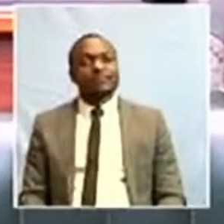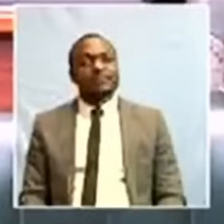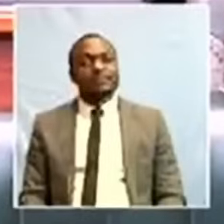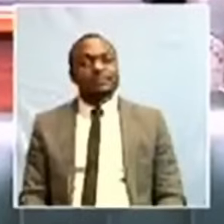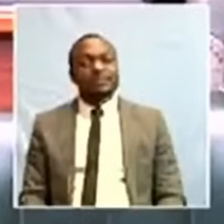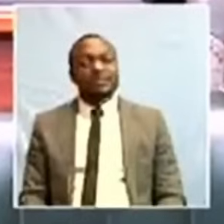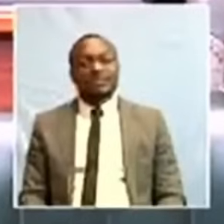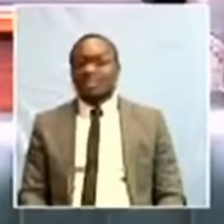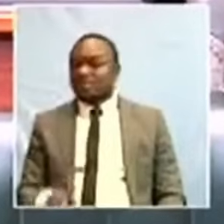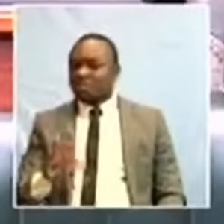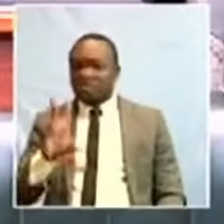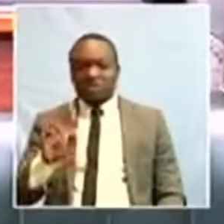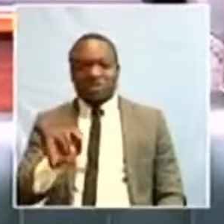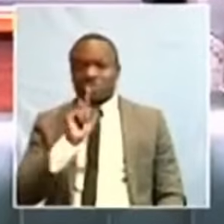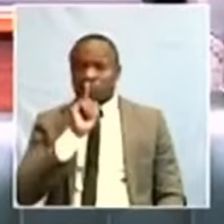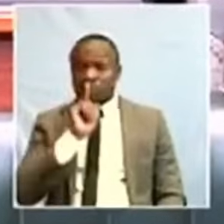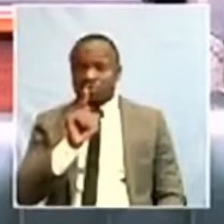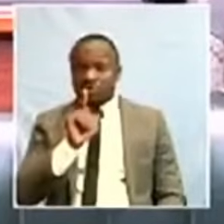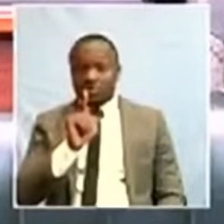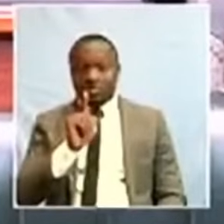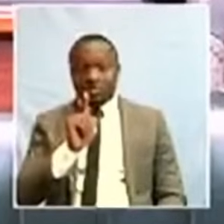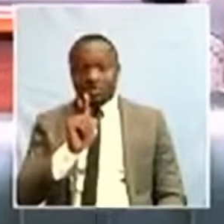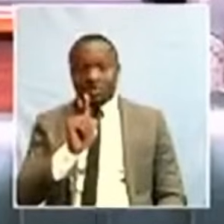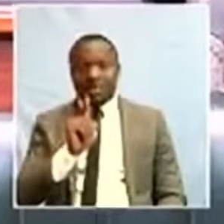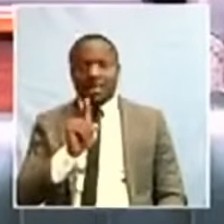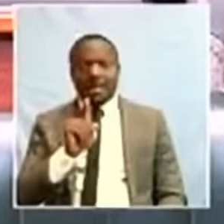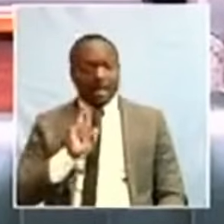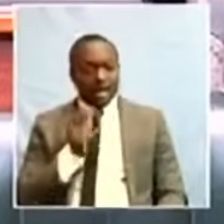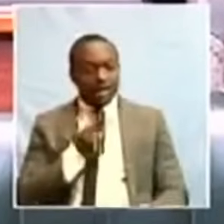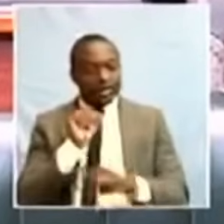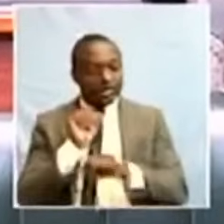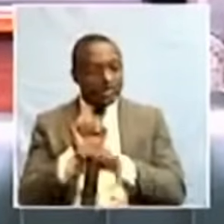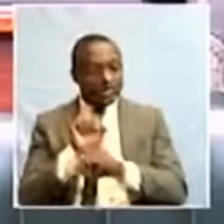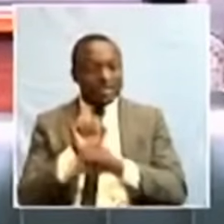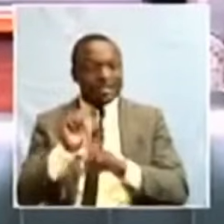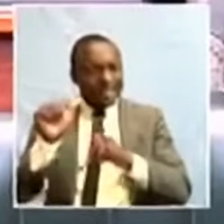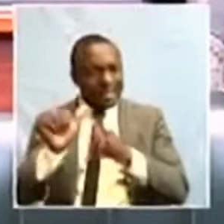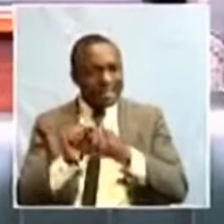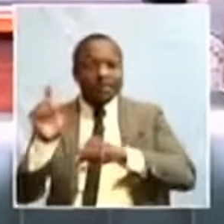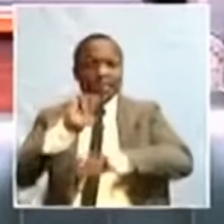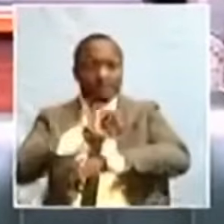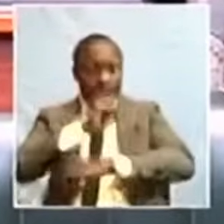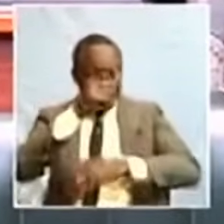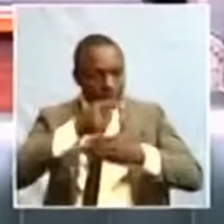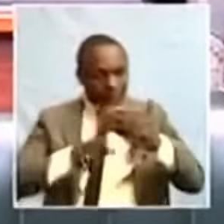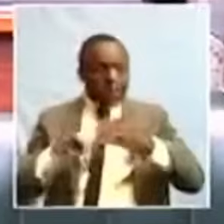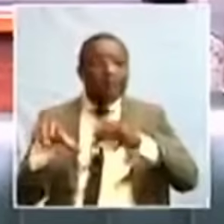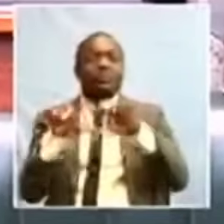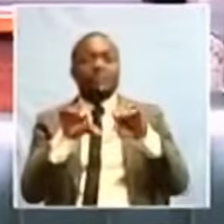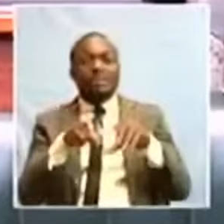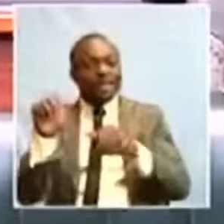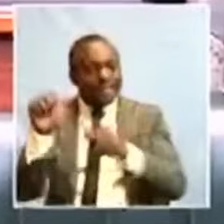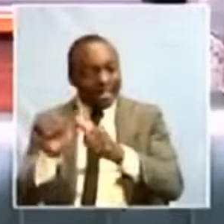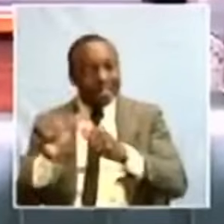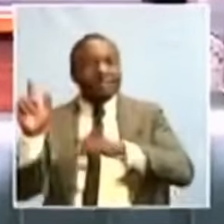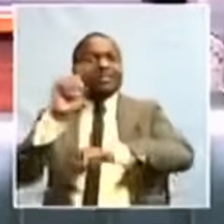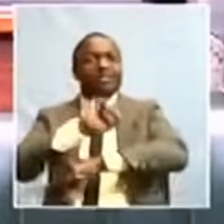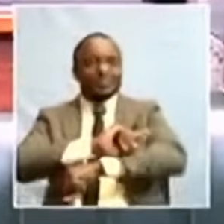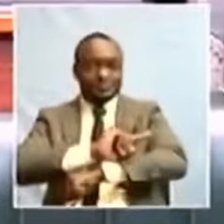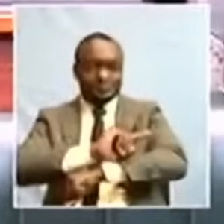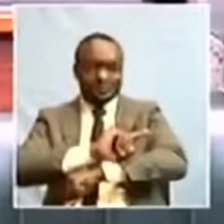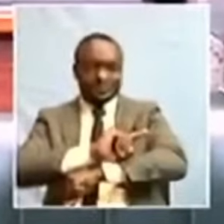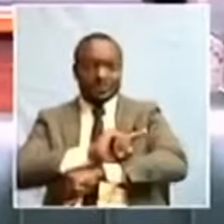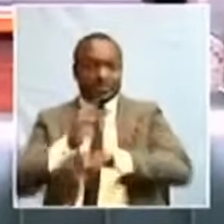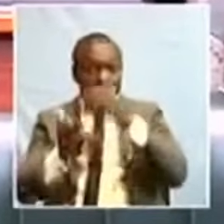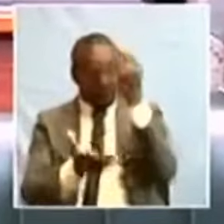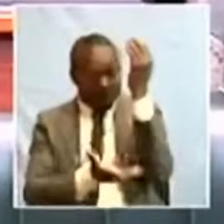no real reality. Honorable, we are working every day. What we are doing every day is